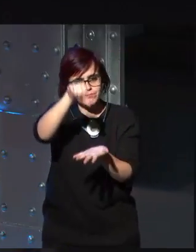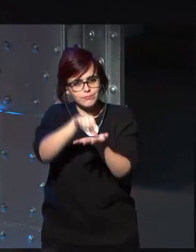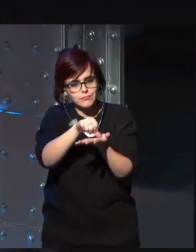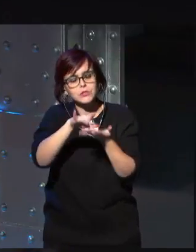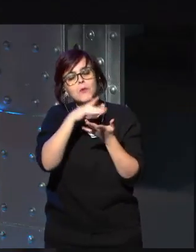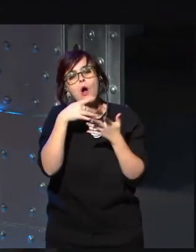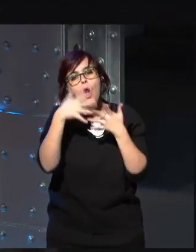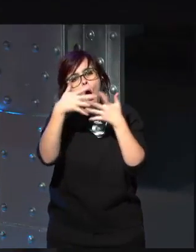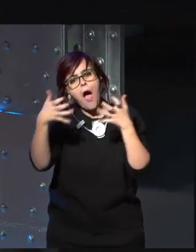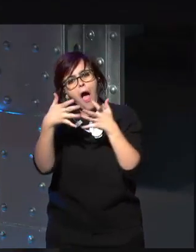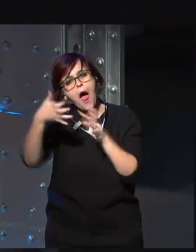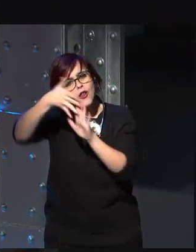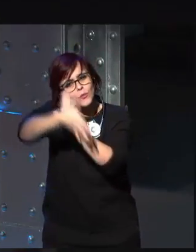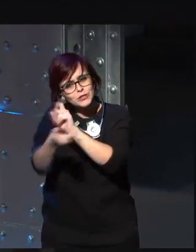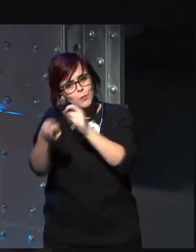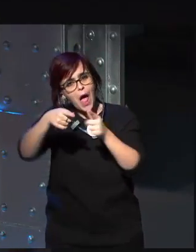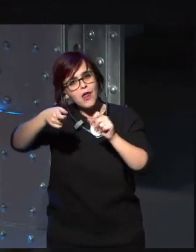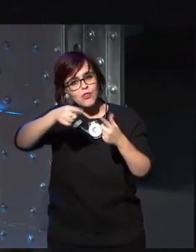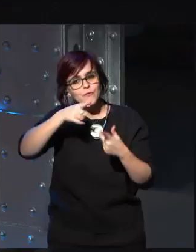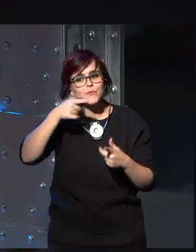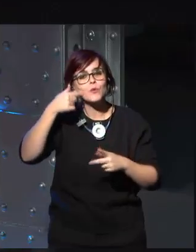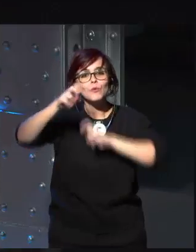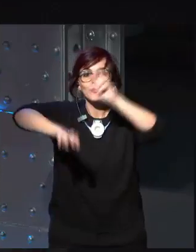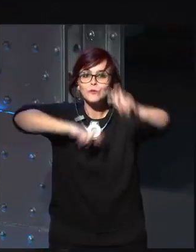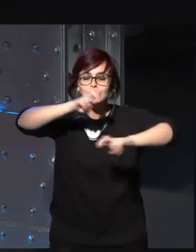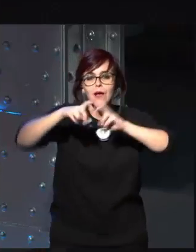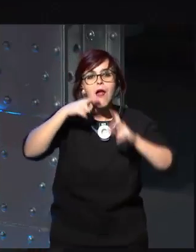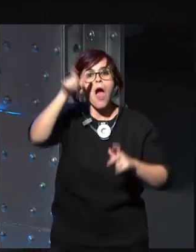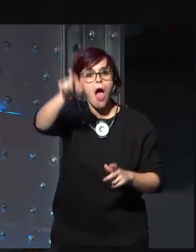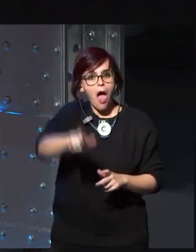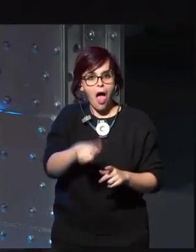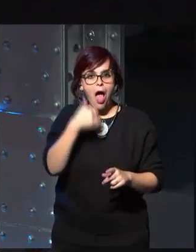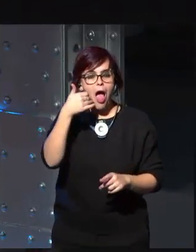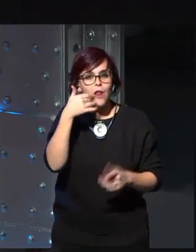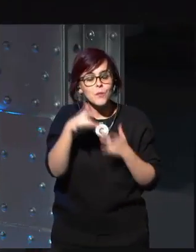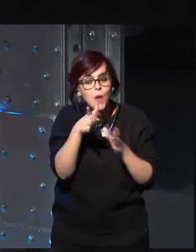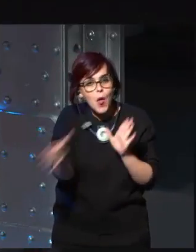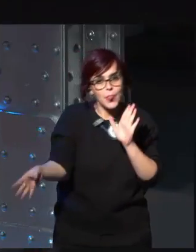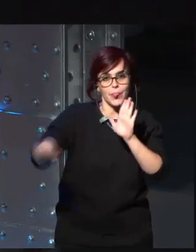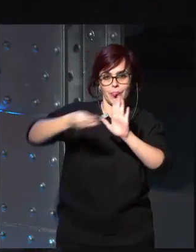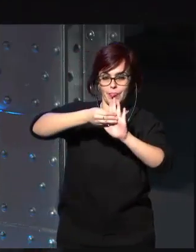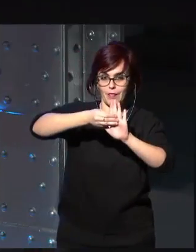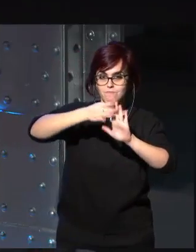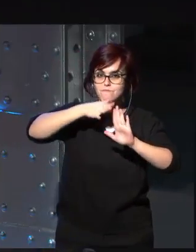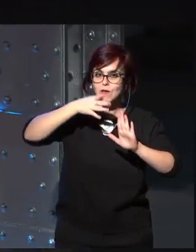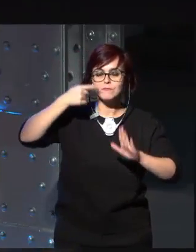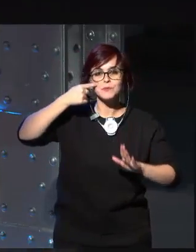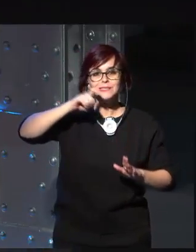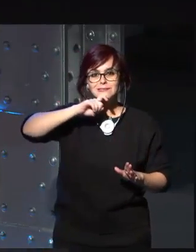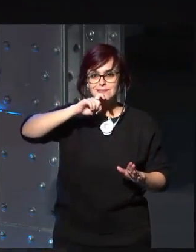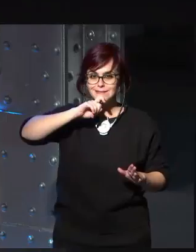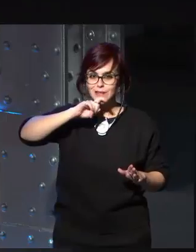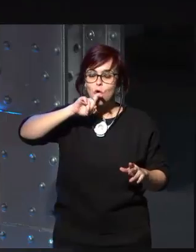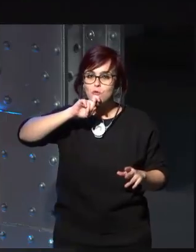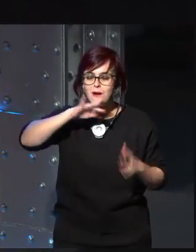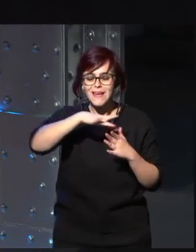I would, let's find someone who embodies that argument, which is, again, I really wanted to focus on people in this. And you're right, I